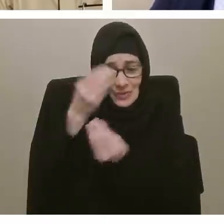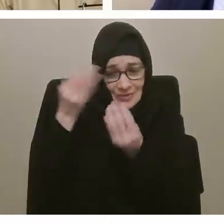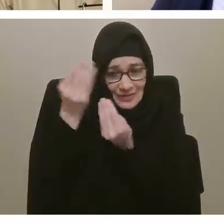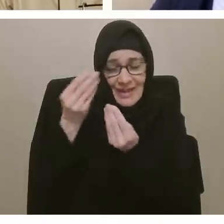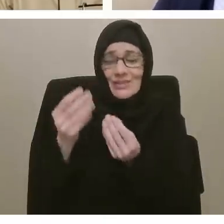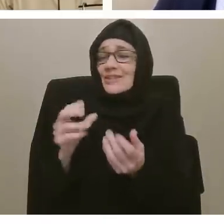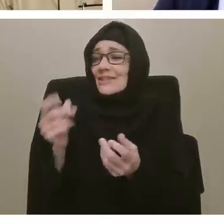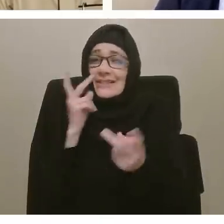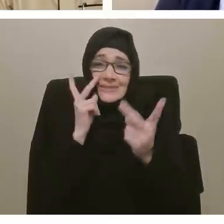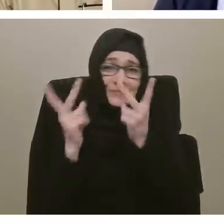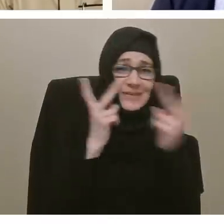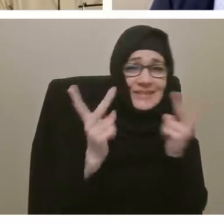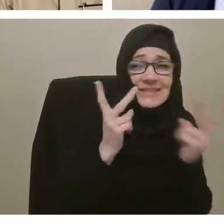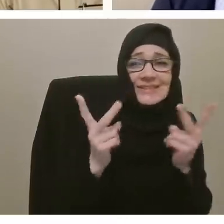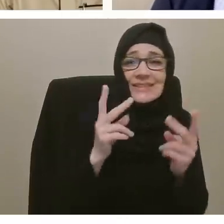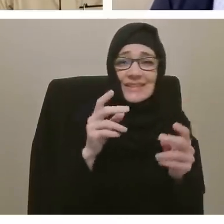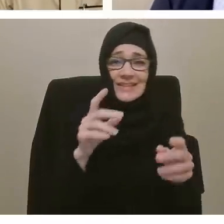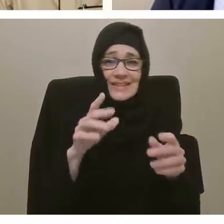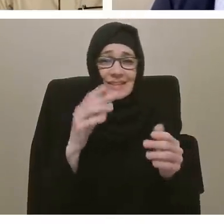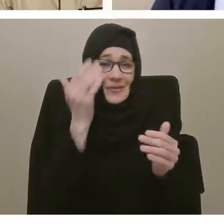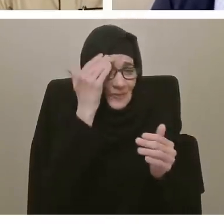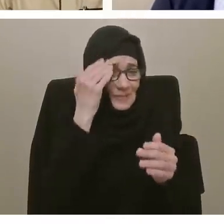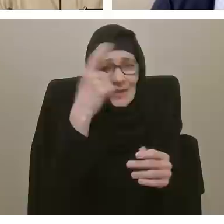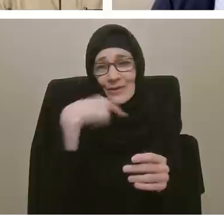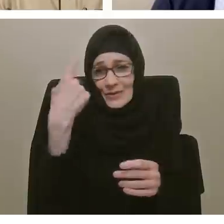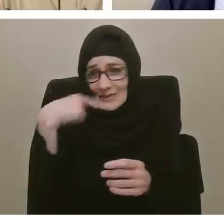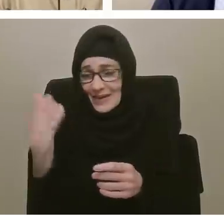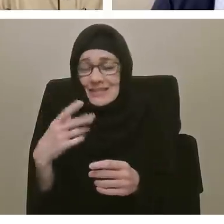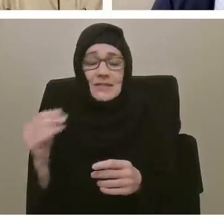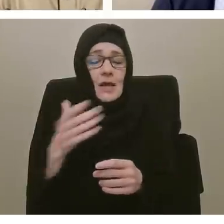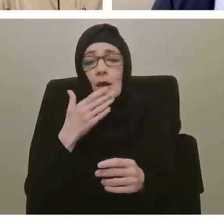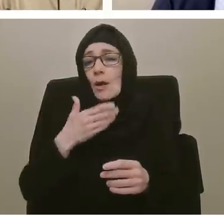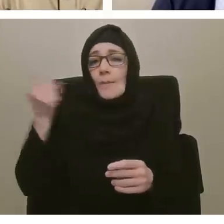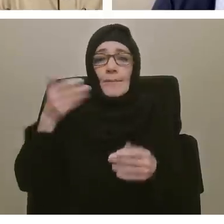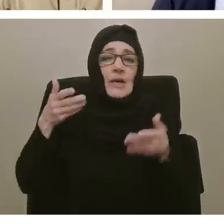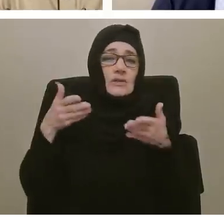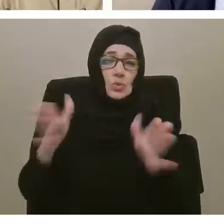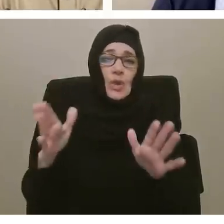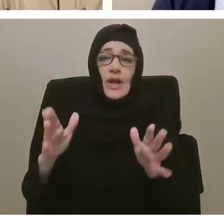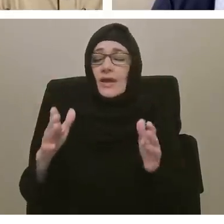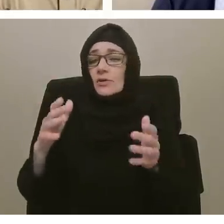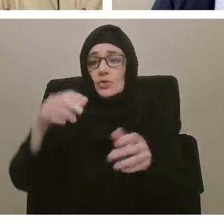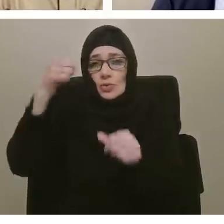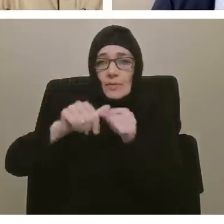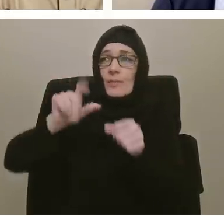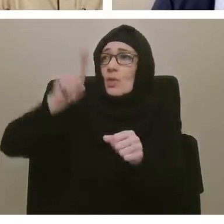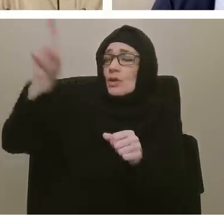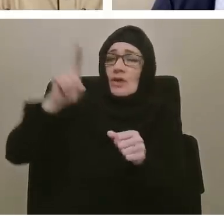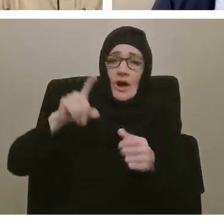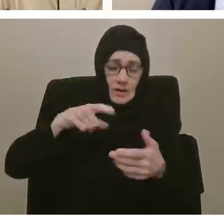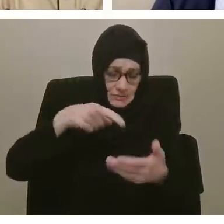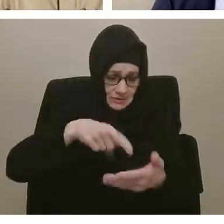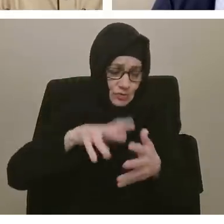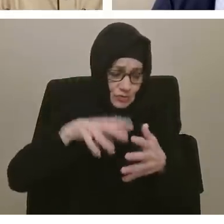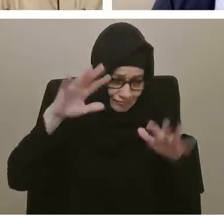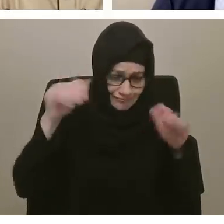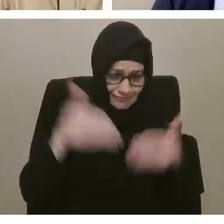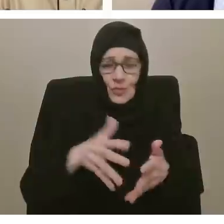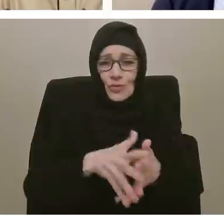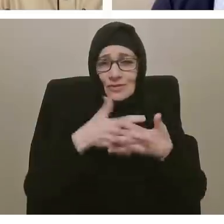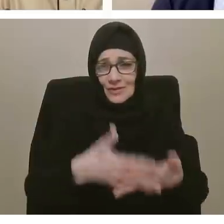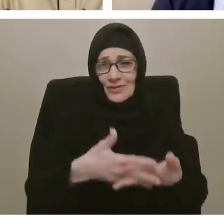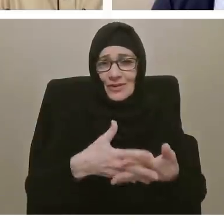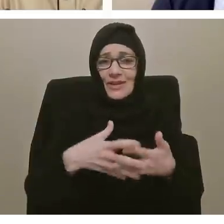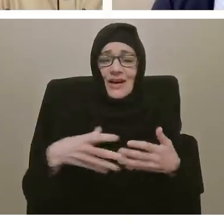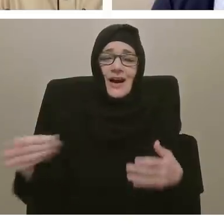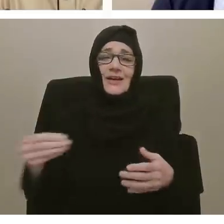faces that I haven't seen in a while. And the best way to do it is remembering the book of Allah subhanahu wa ta'ala and sharing it with the world and hearing the beautiful compliments from you all and reading